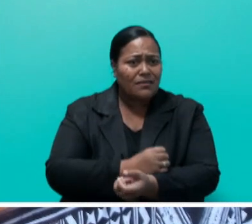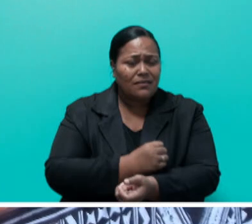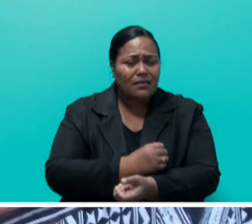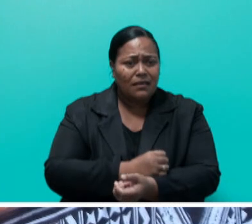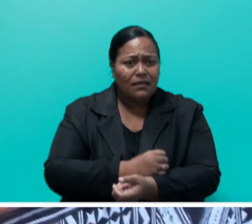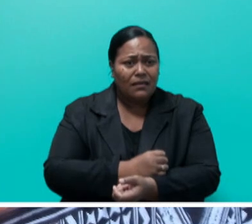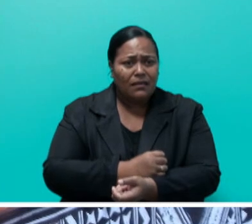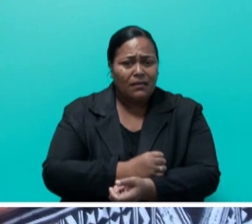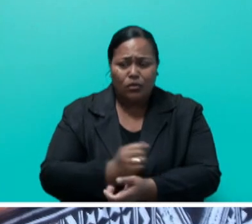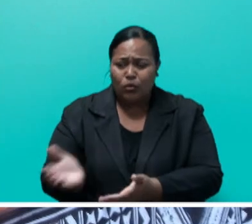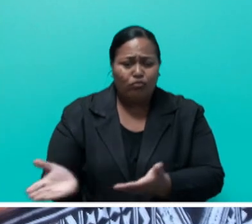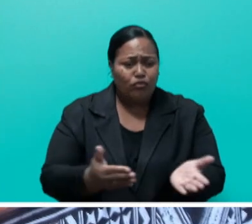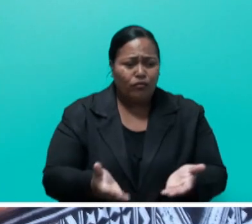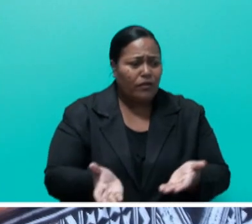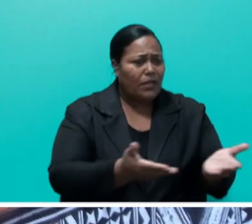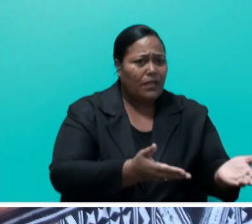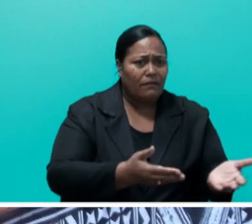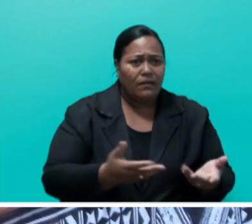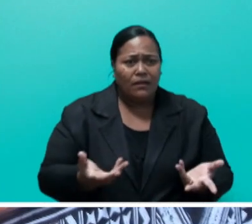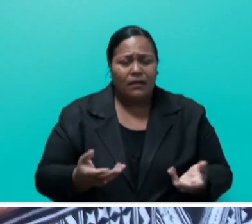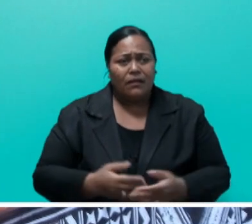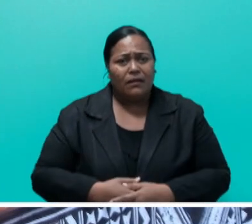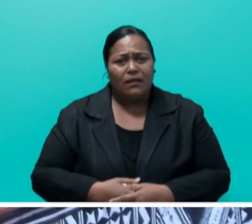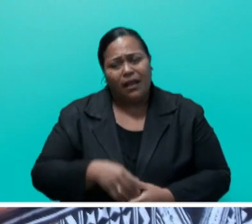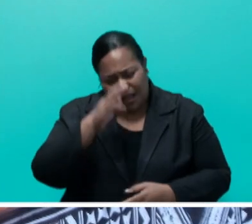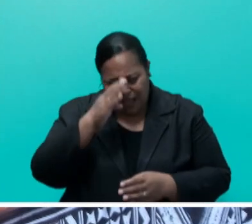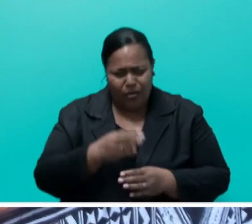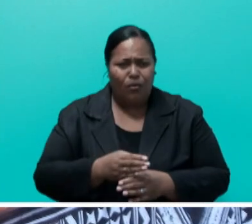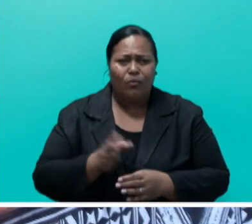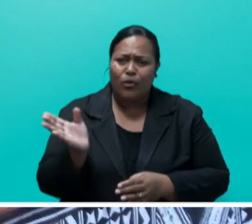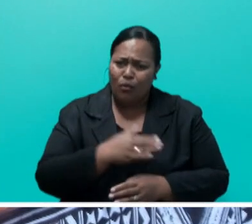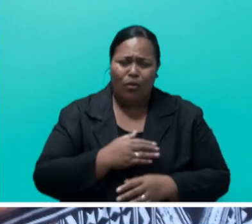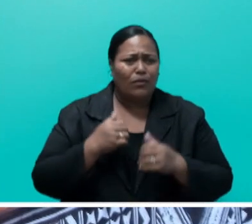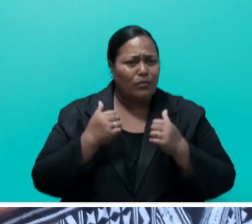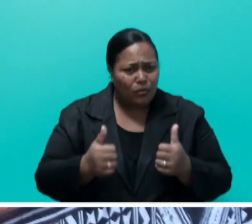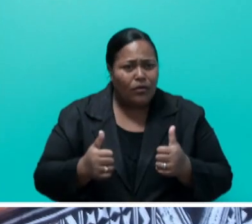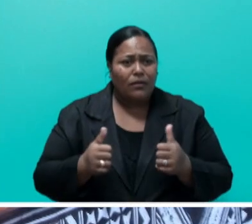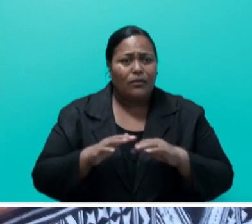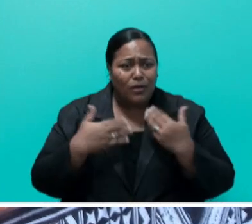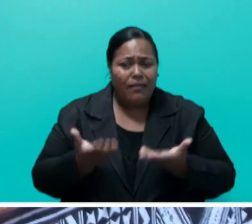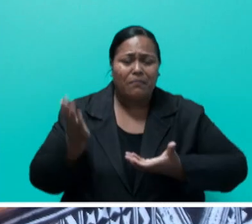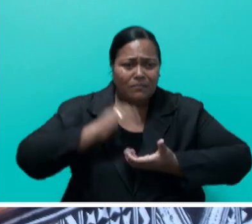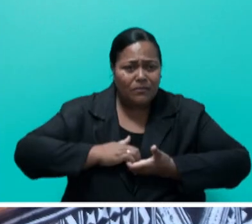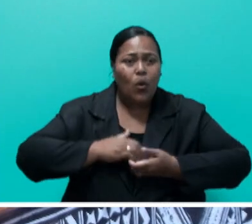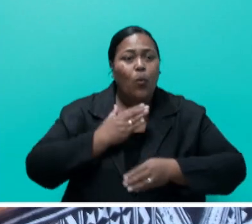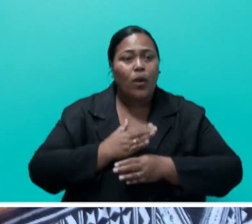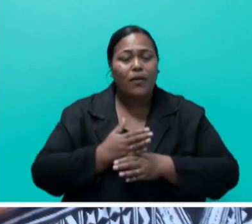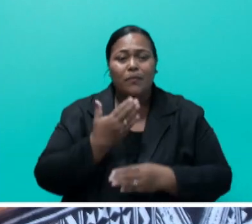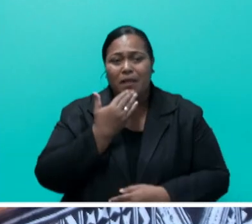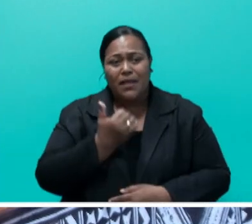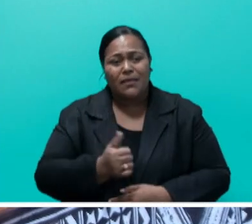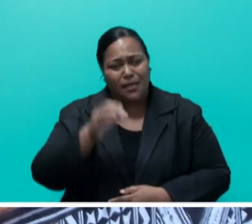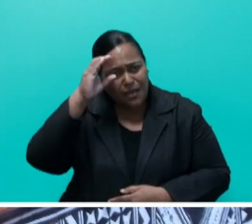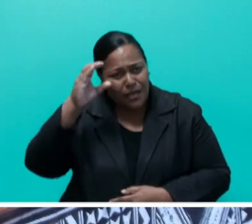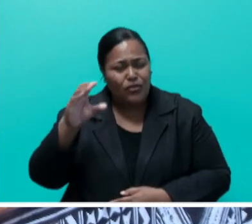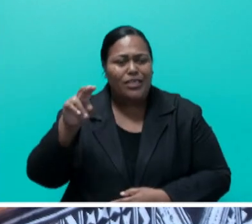drugs. But I hope good sense will prevail here and we will all join hands in this. The country as a whole needs